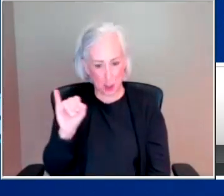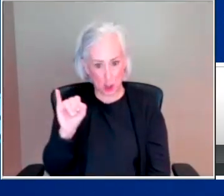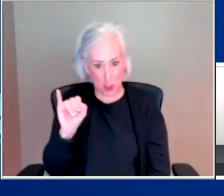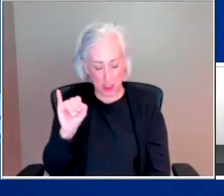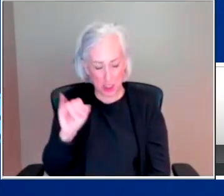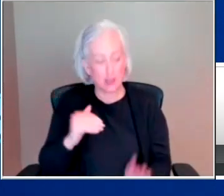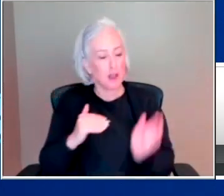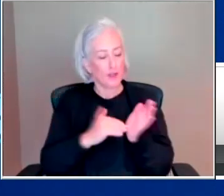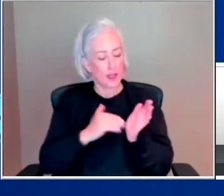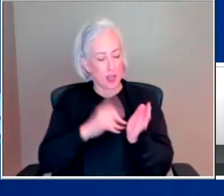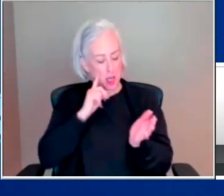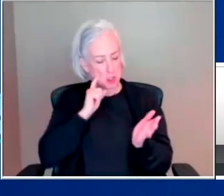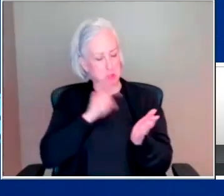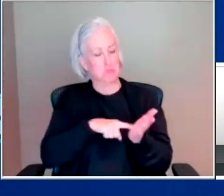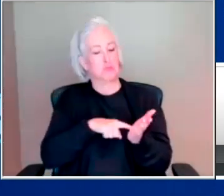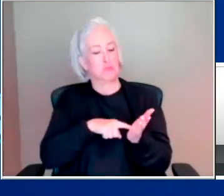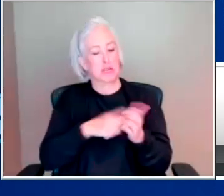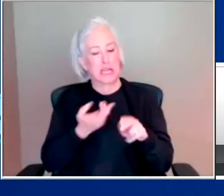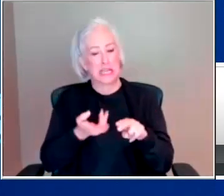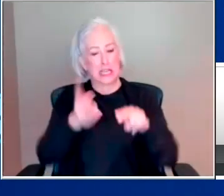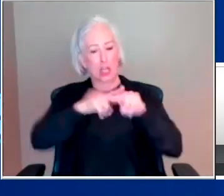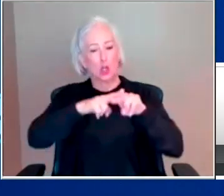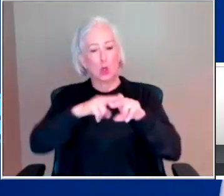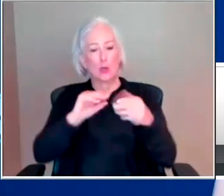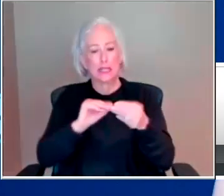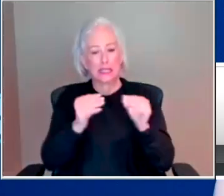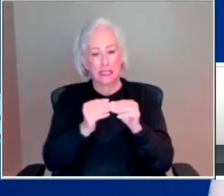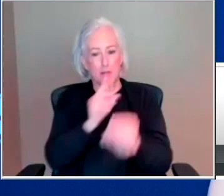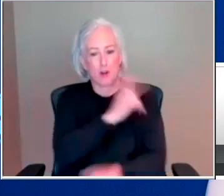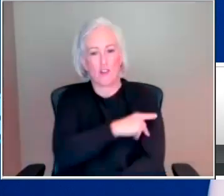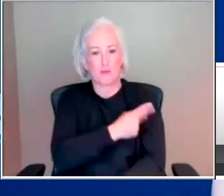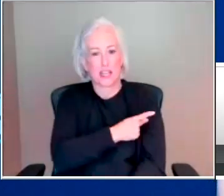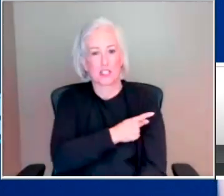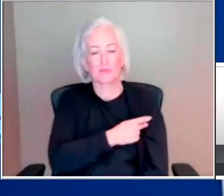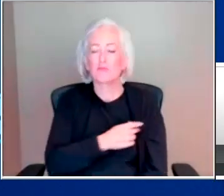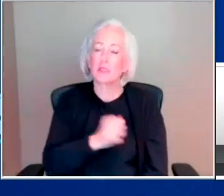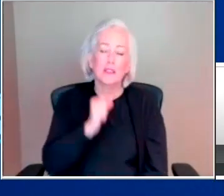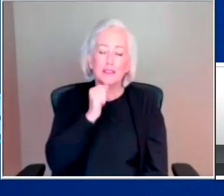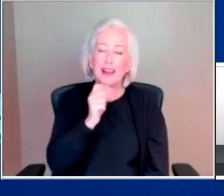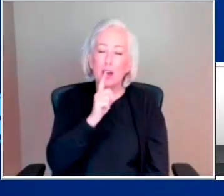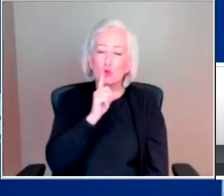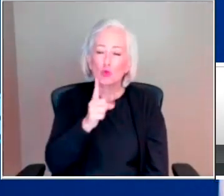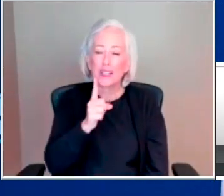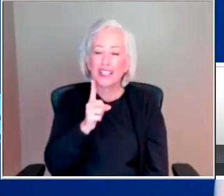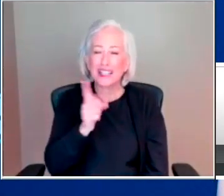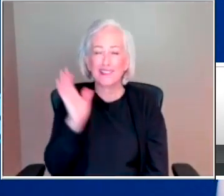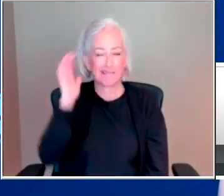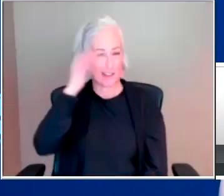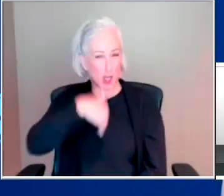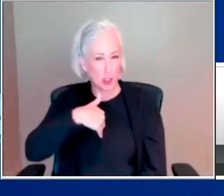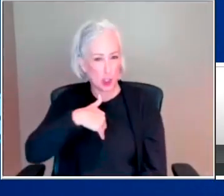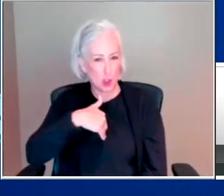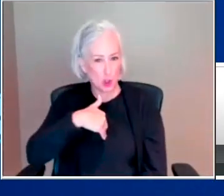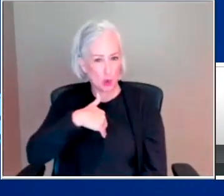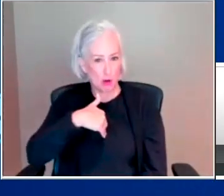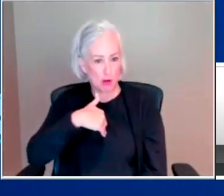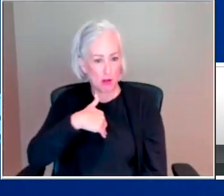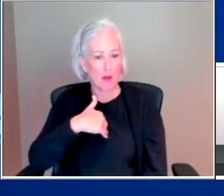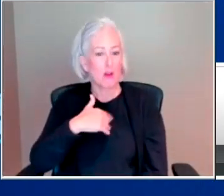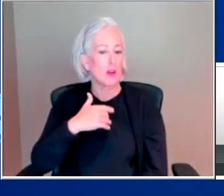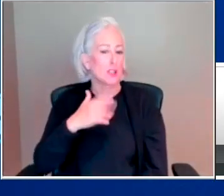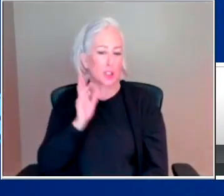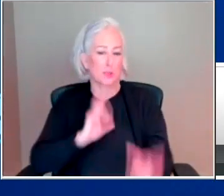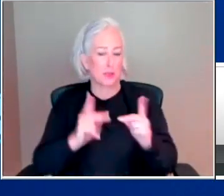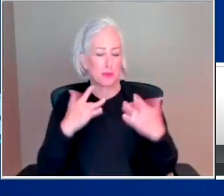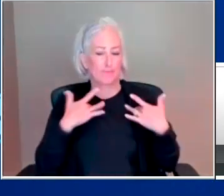were seeing. This is not unusual from other things that we have seen as far as people are noticing more. I think certainly